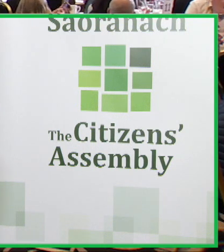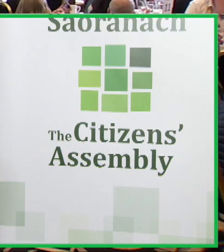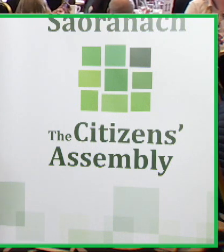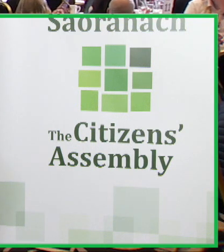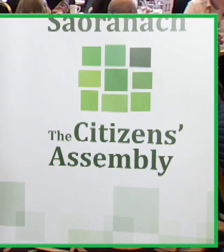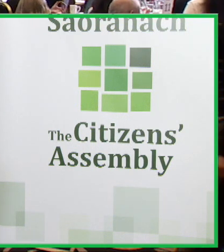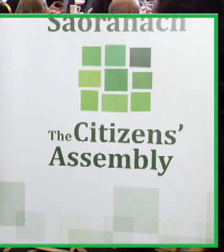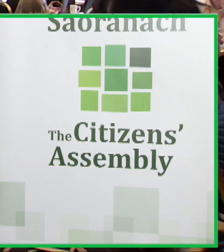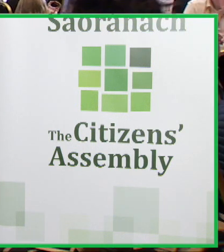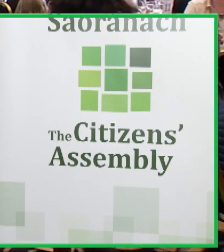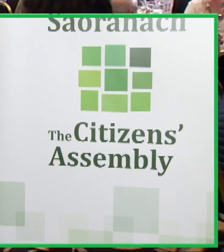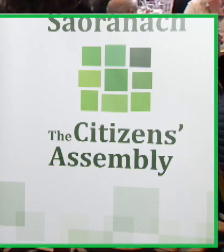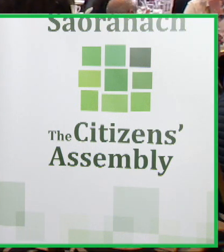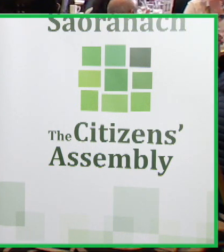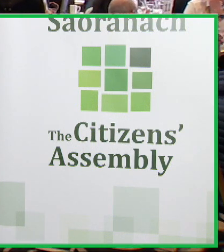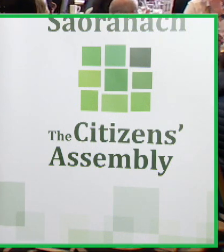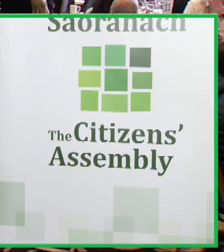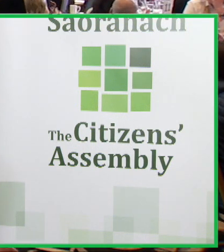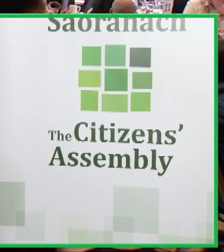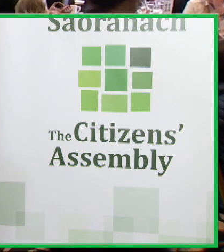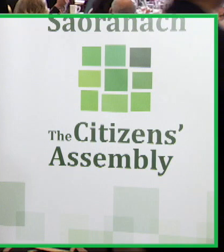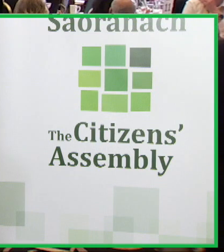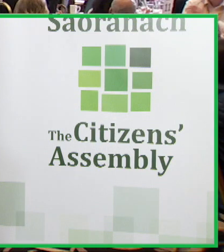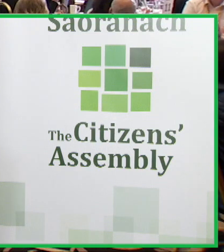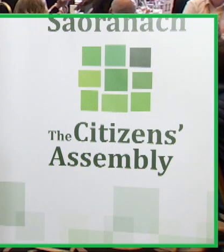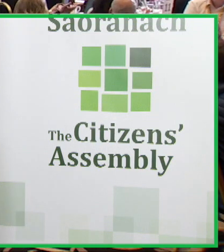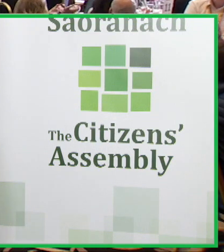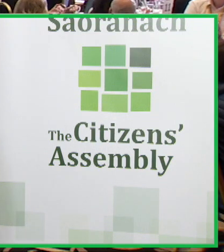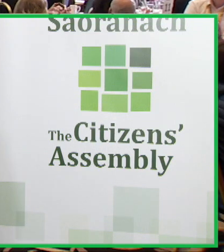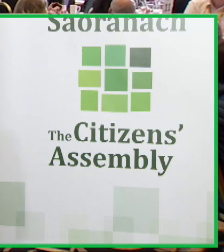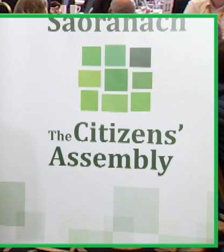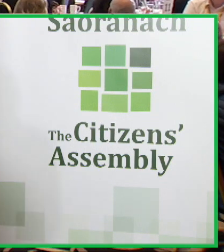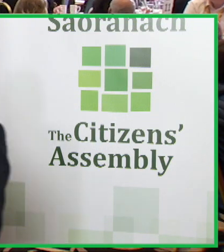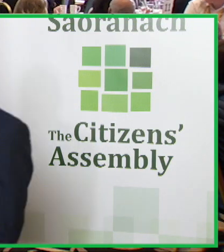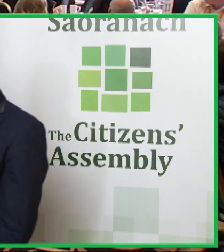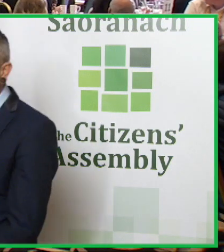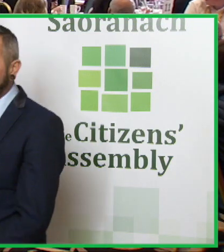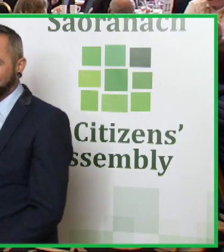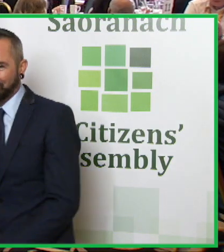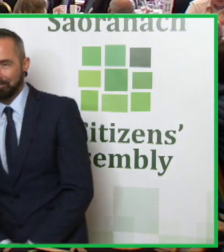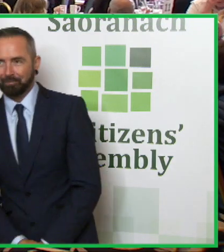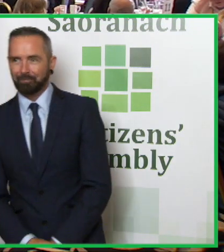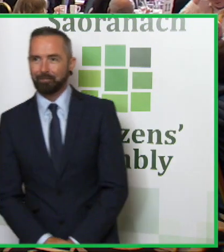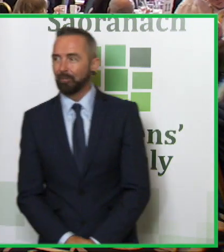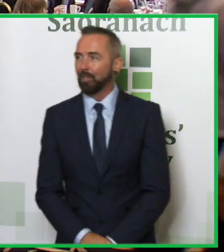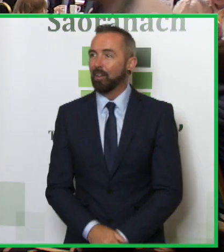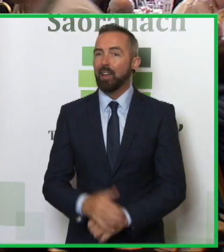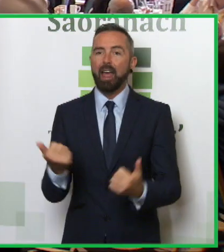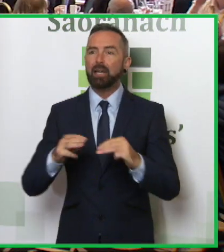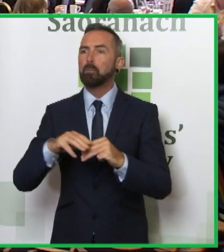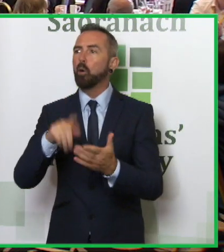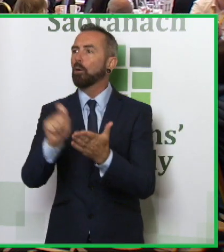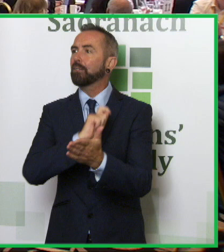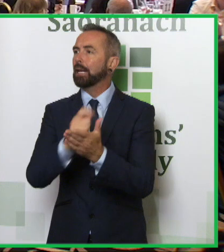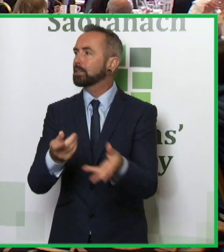Okay. Okay, can I just check if anybody still needs to post their ballot? I'm going to close the ballot in just a